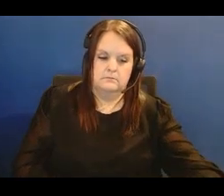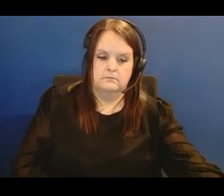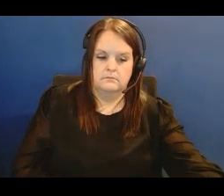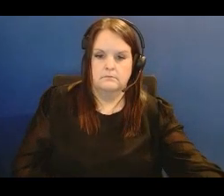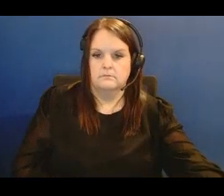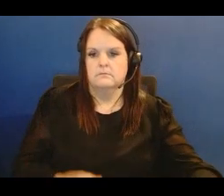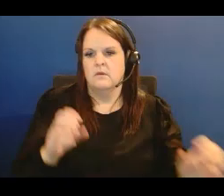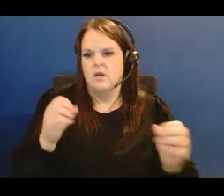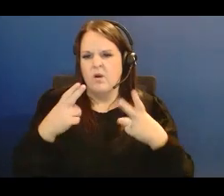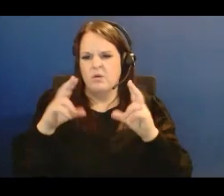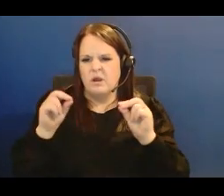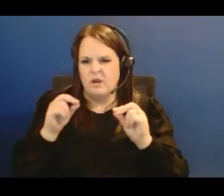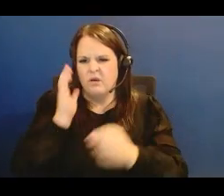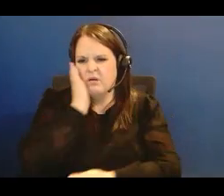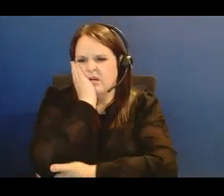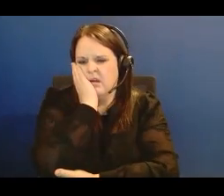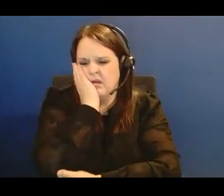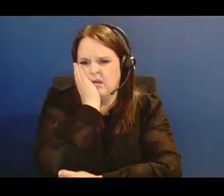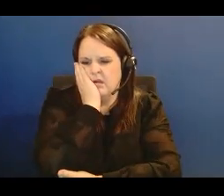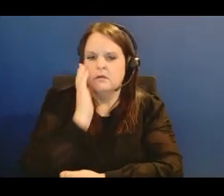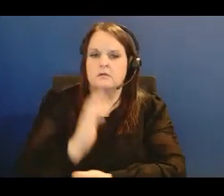Oh, no.